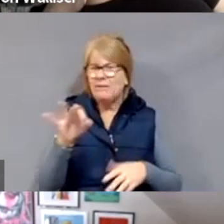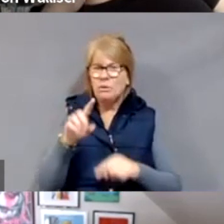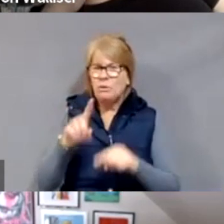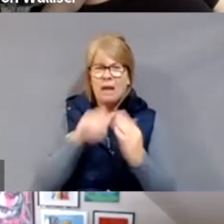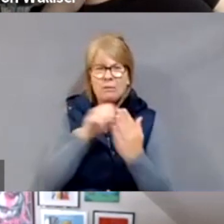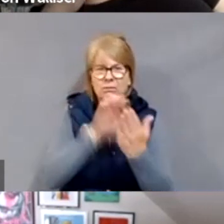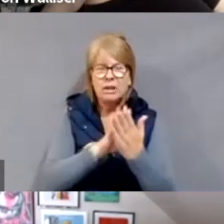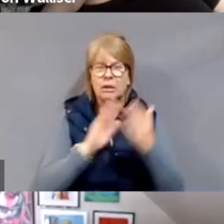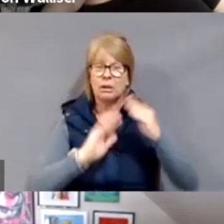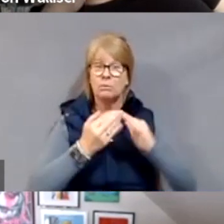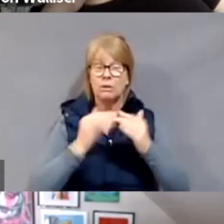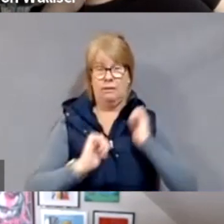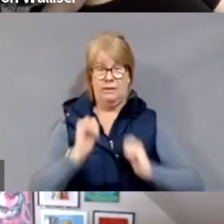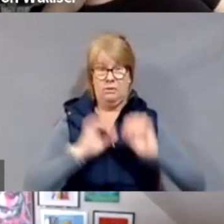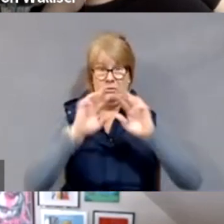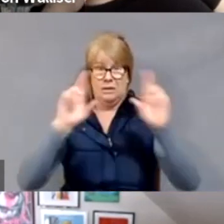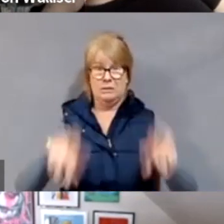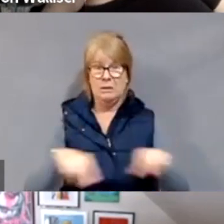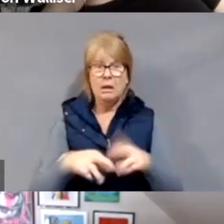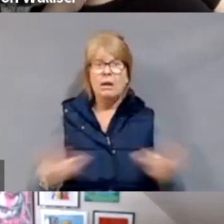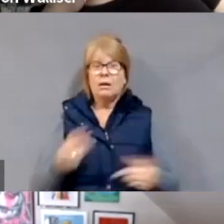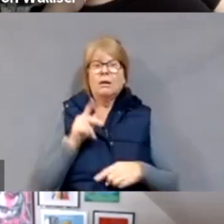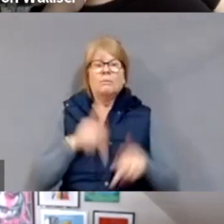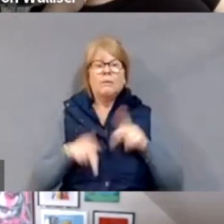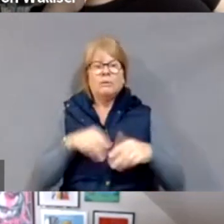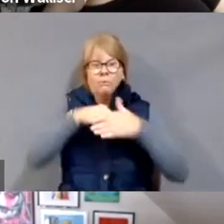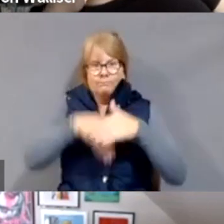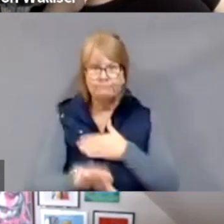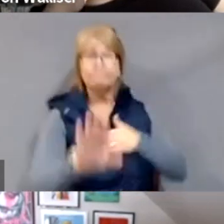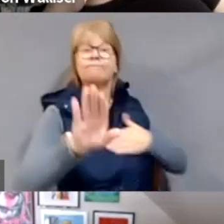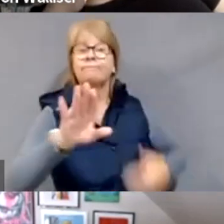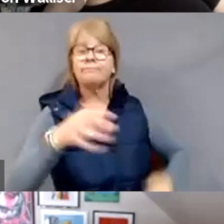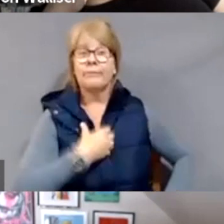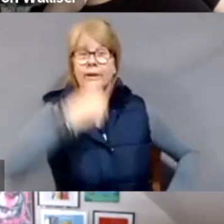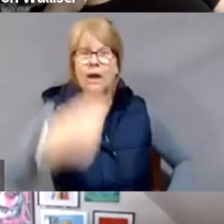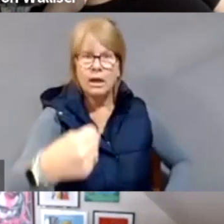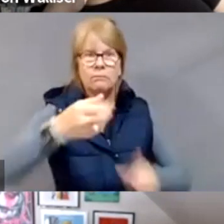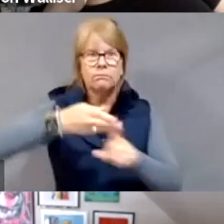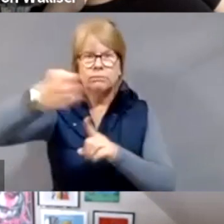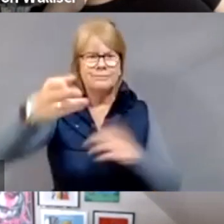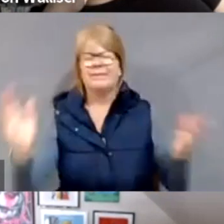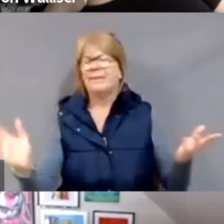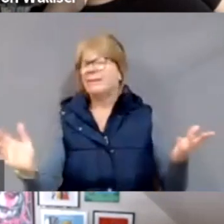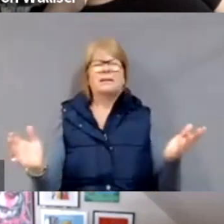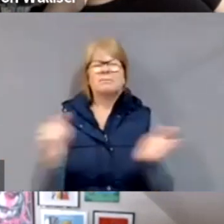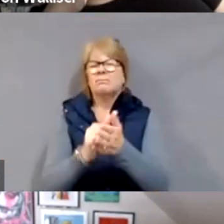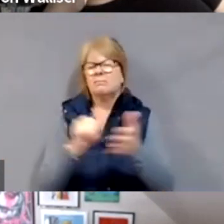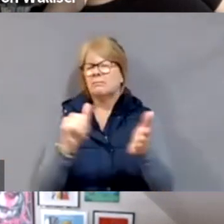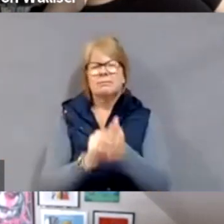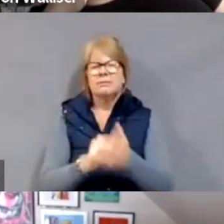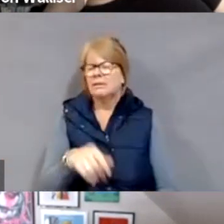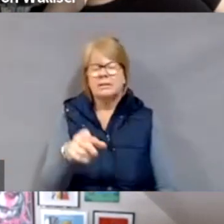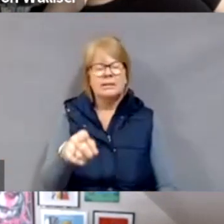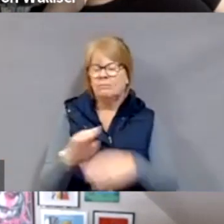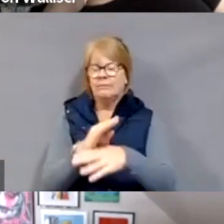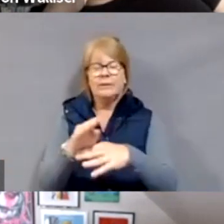your resume, like nobody just walks in and just gets a professional job right out of the gate. Like that's just not how the industry works.